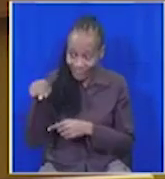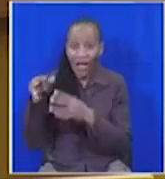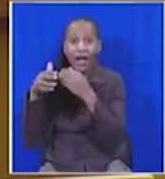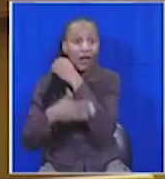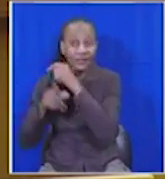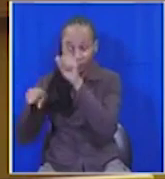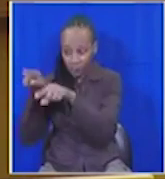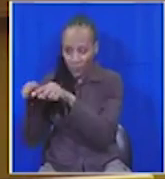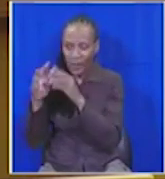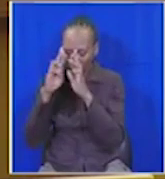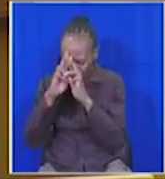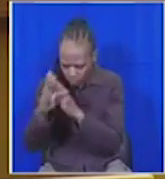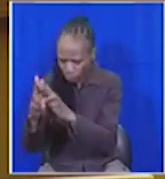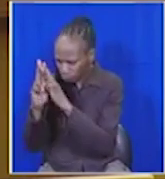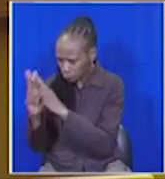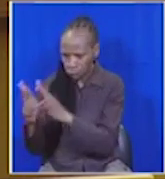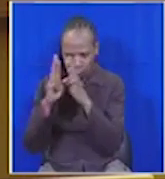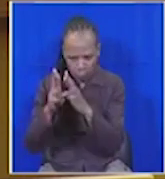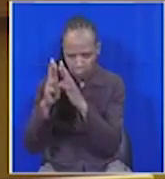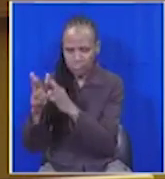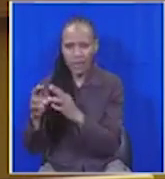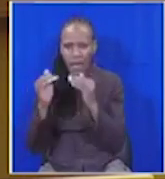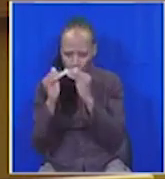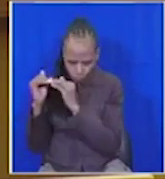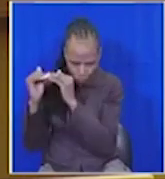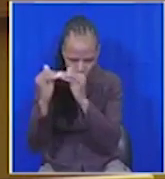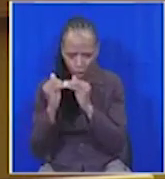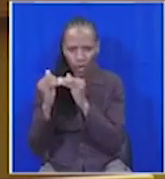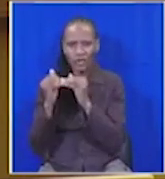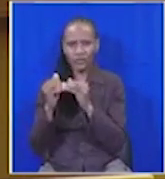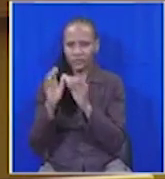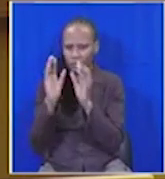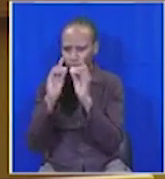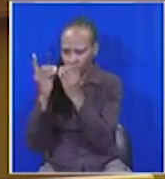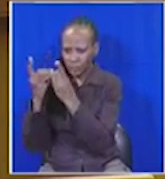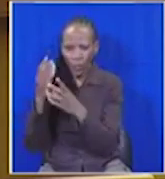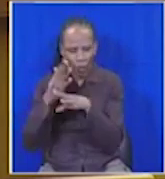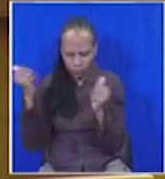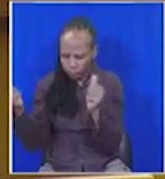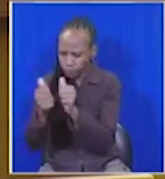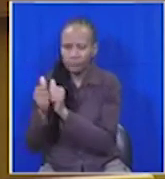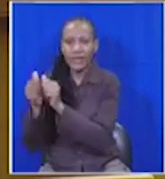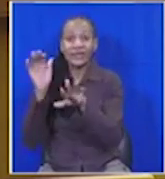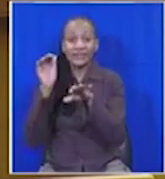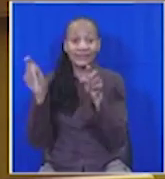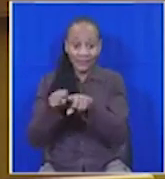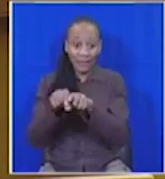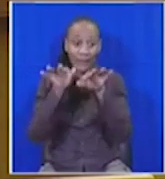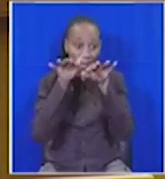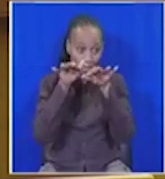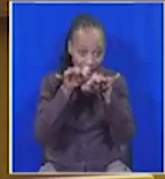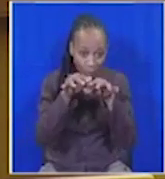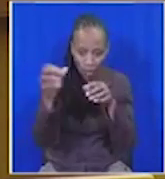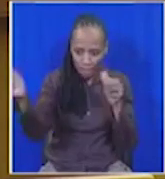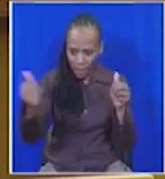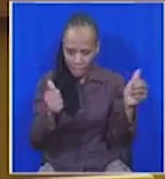countries, the democratic institutions, and the electorate who gave the parties their